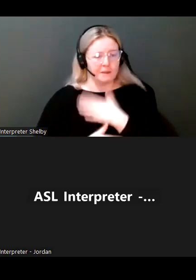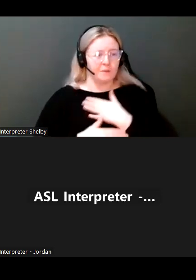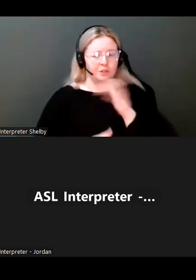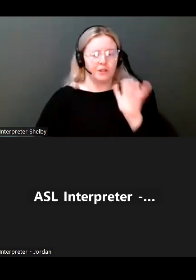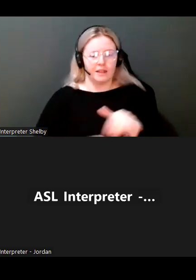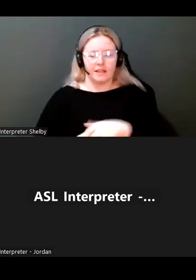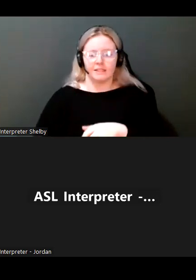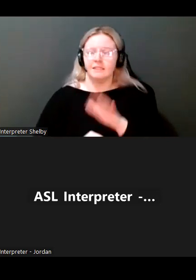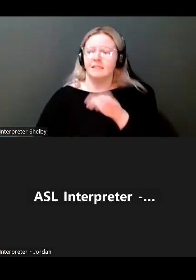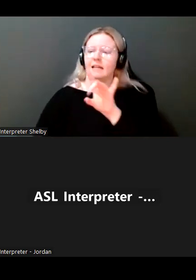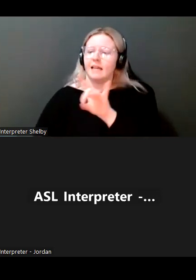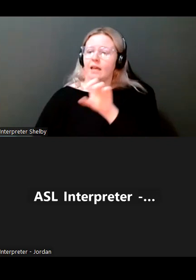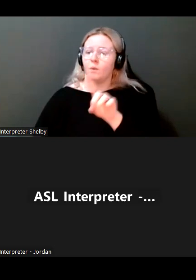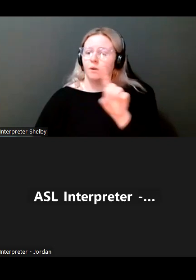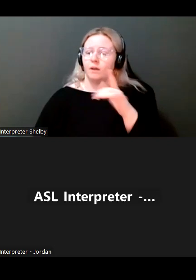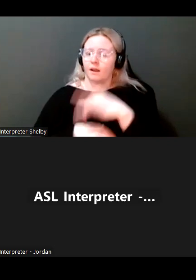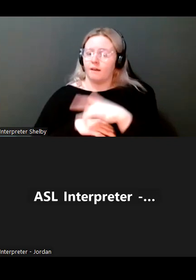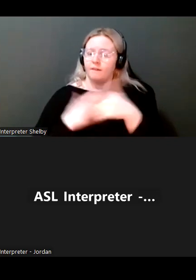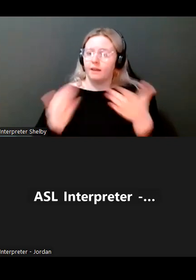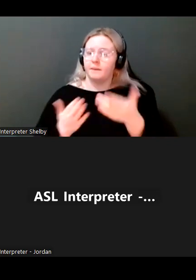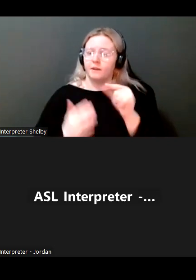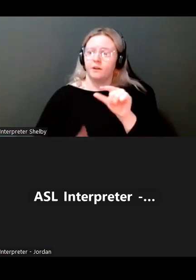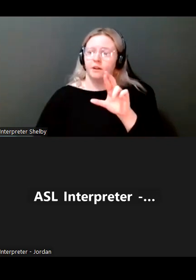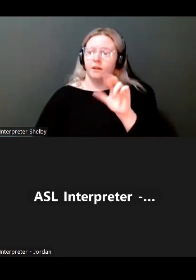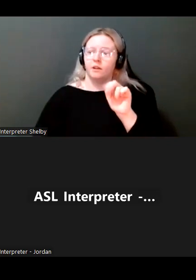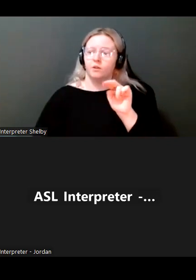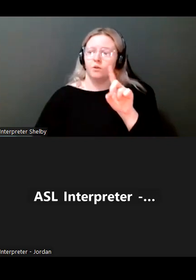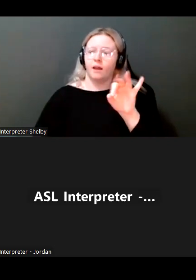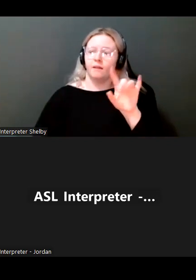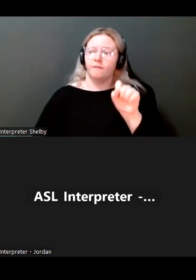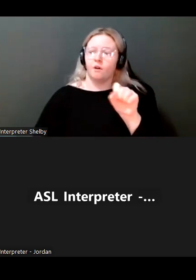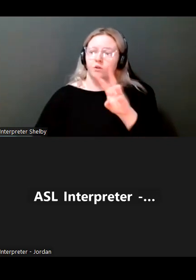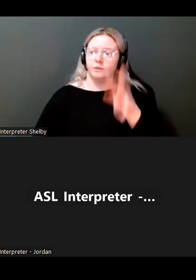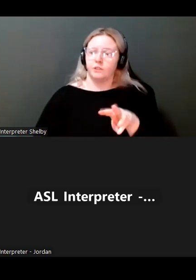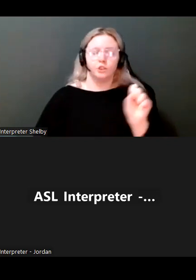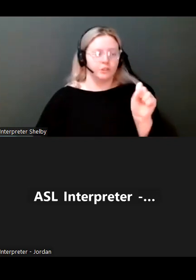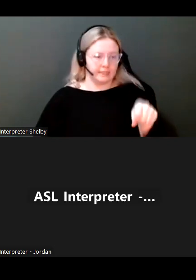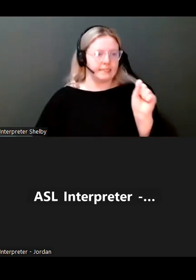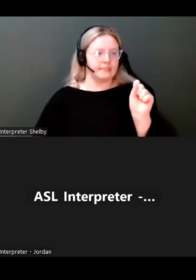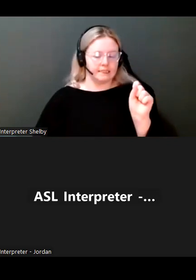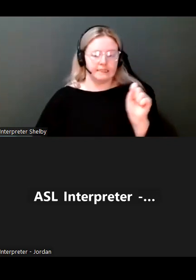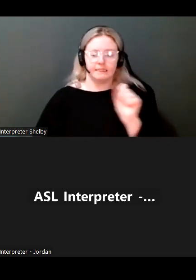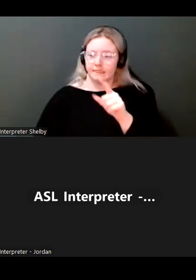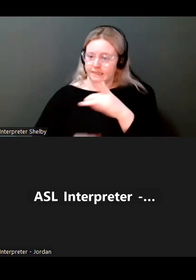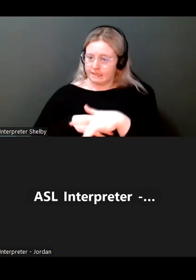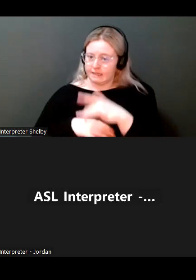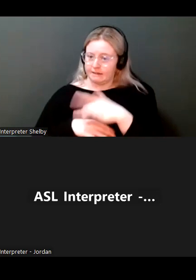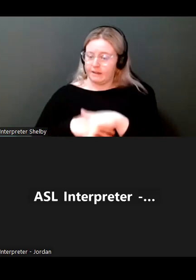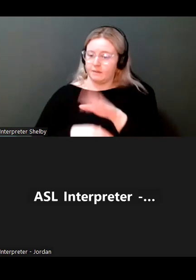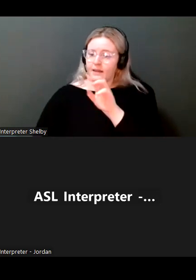Laura, is 811 available here in Grand Falls, Windsor? Yes, it is. Is it available in